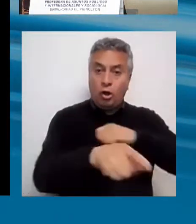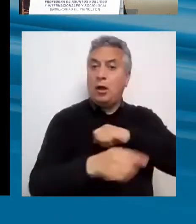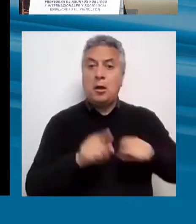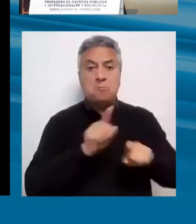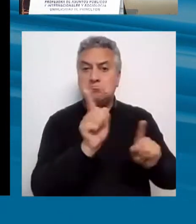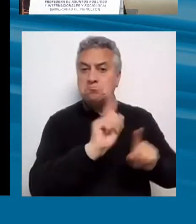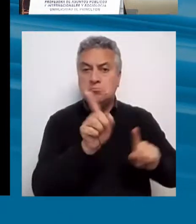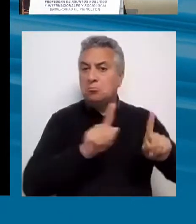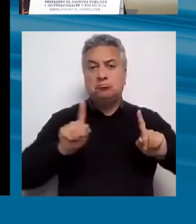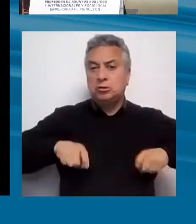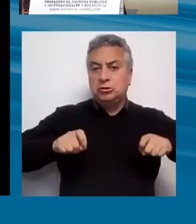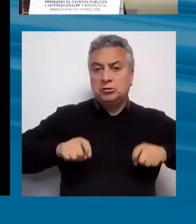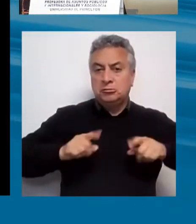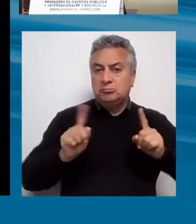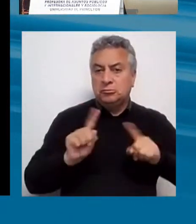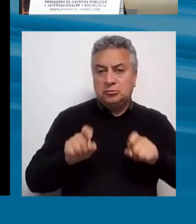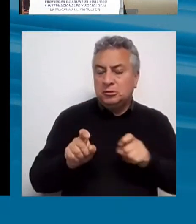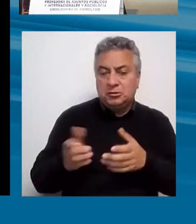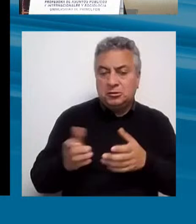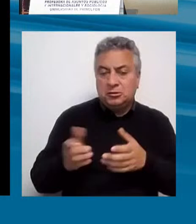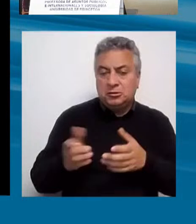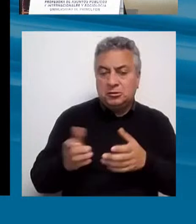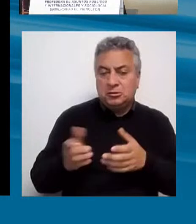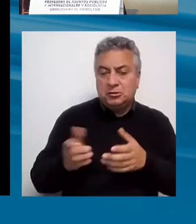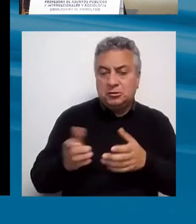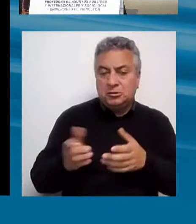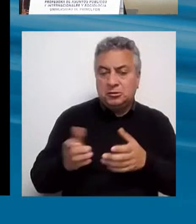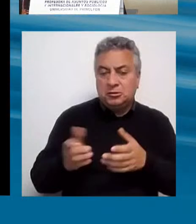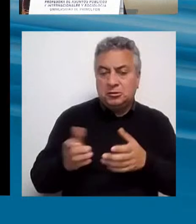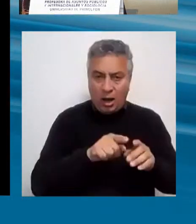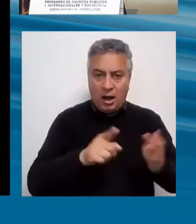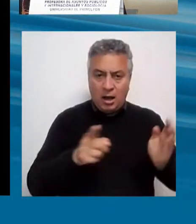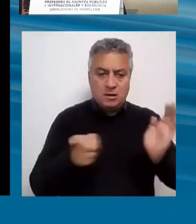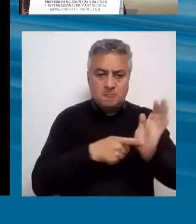the resources.